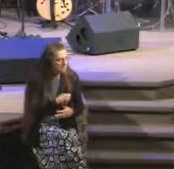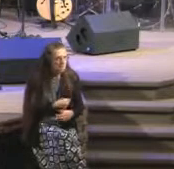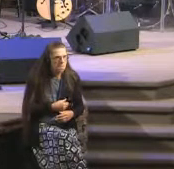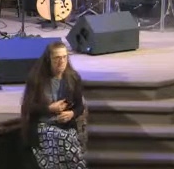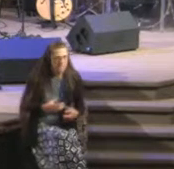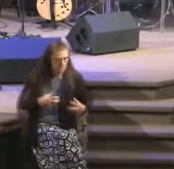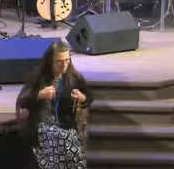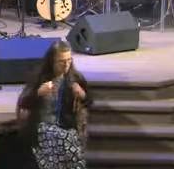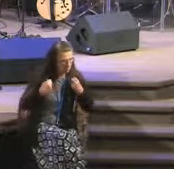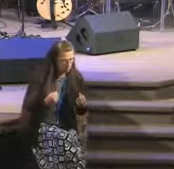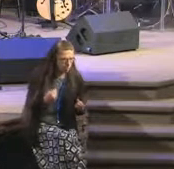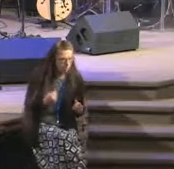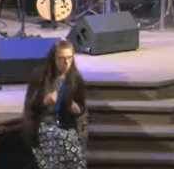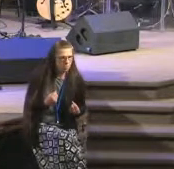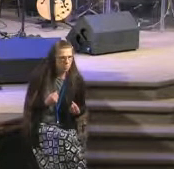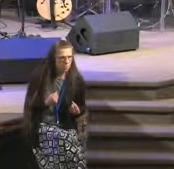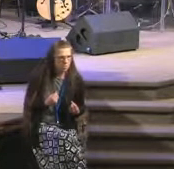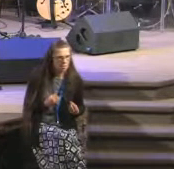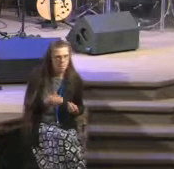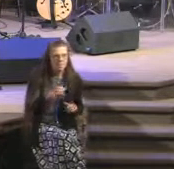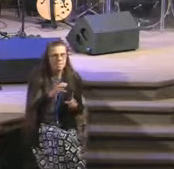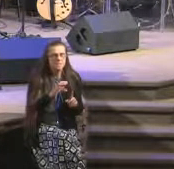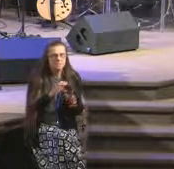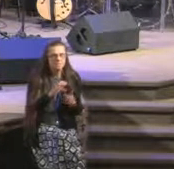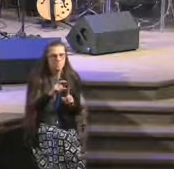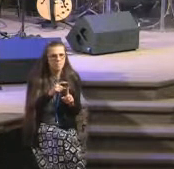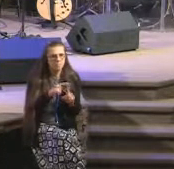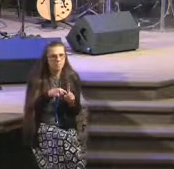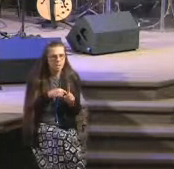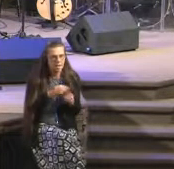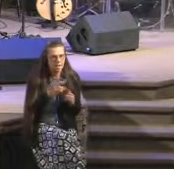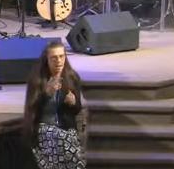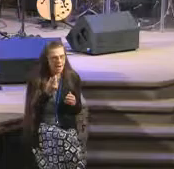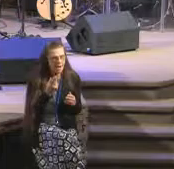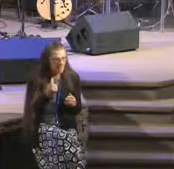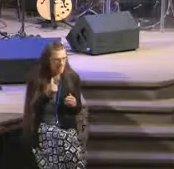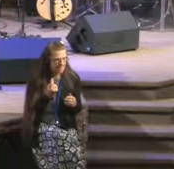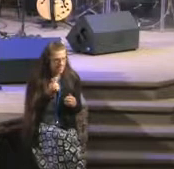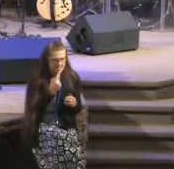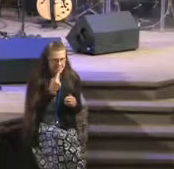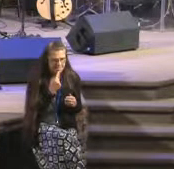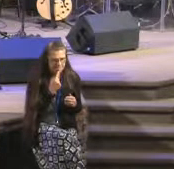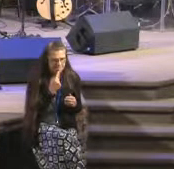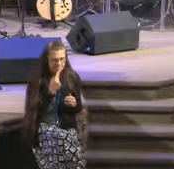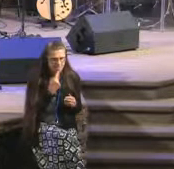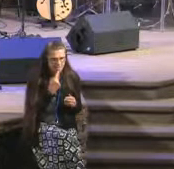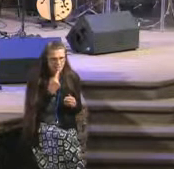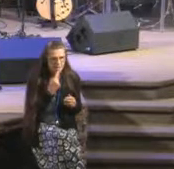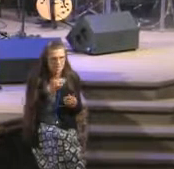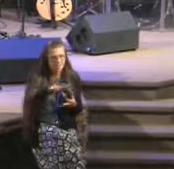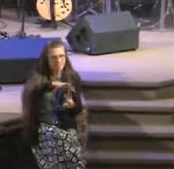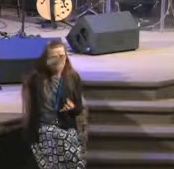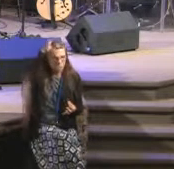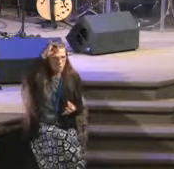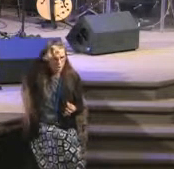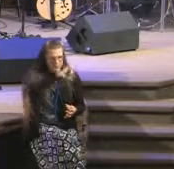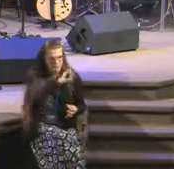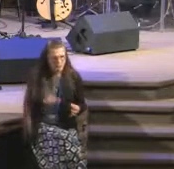was enthusiastic. In chapter 11, you don't have to look there, but in chapter 11, he makes his statement, the Spirit of the